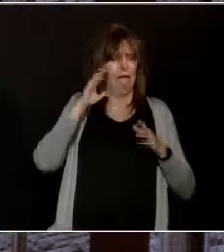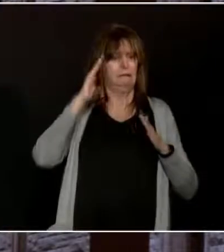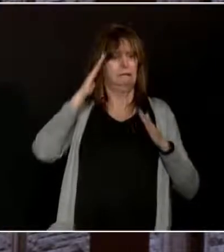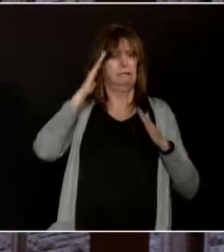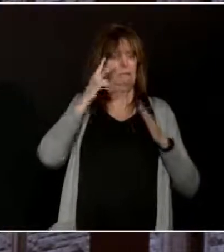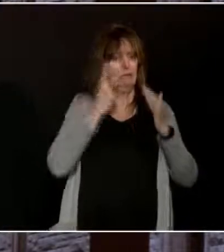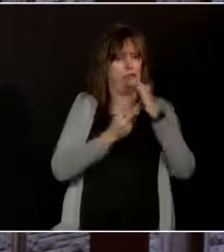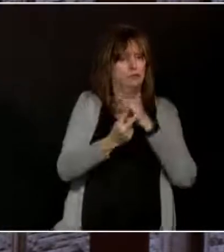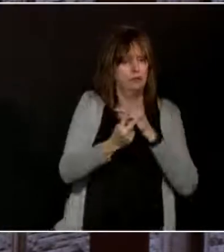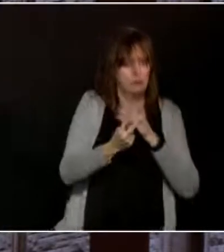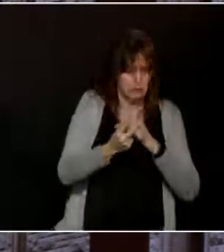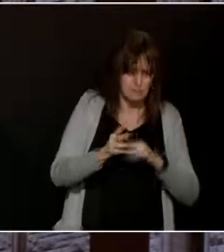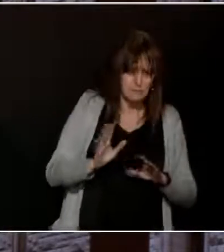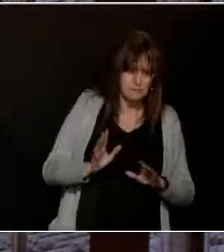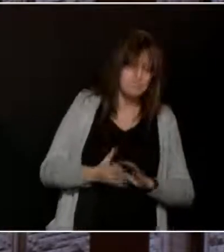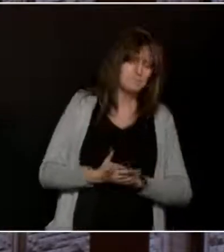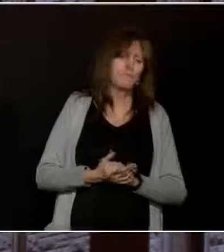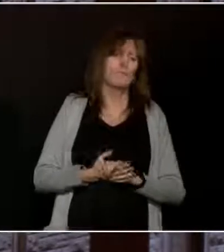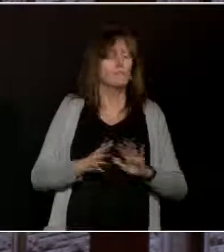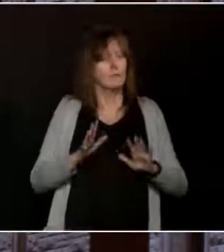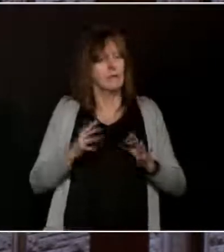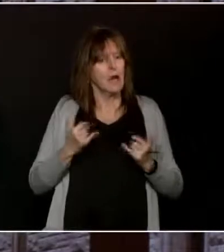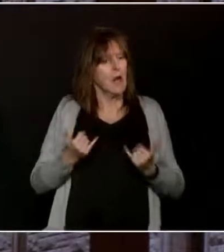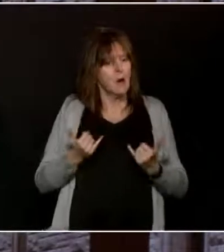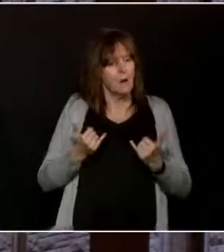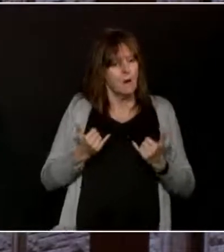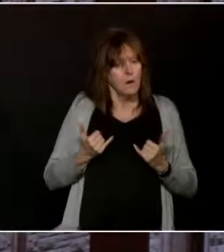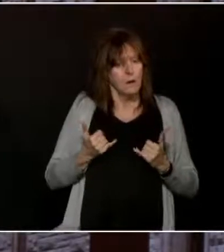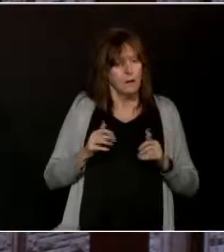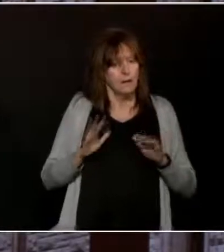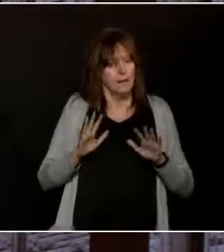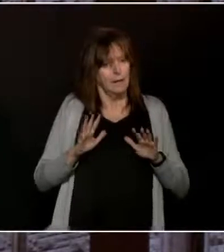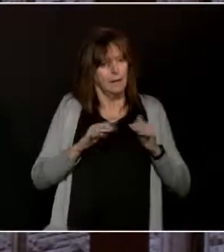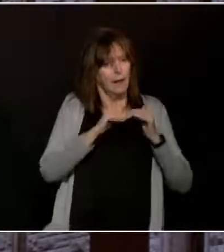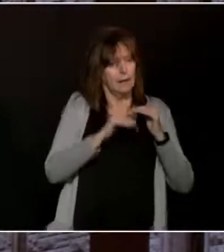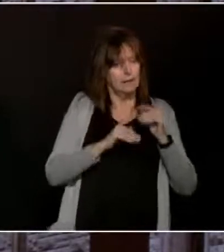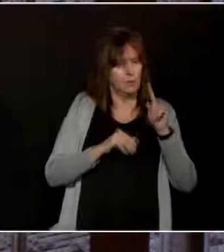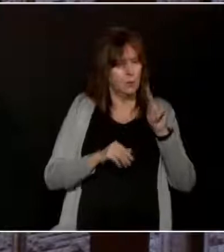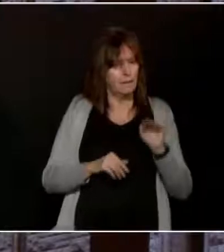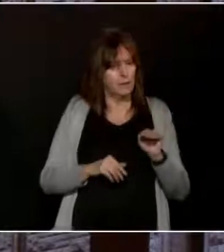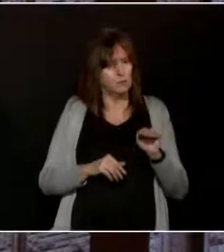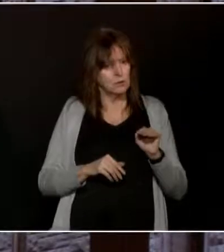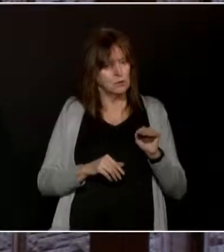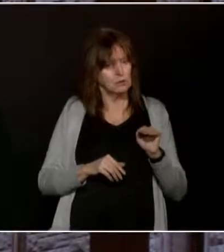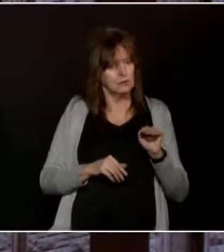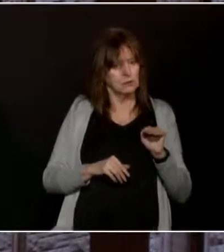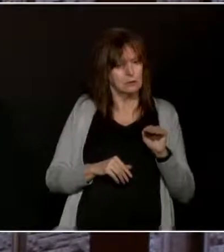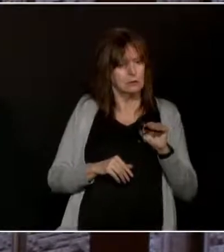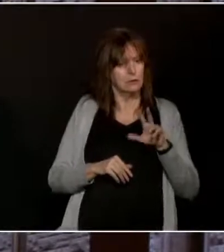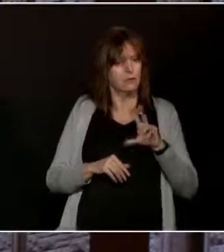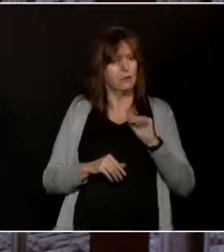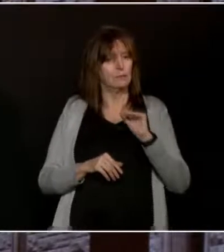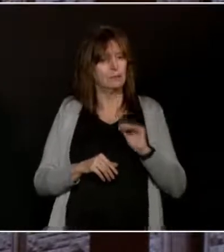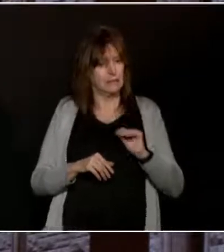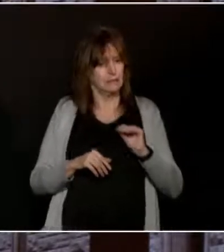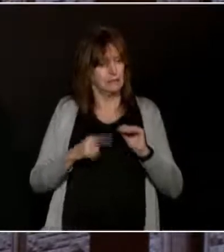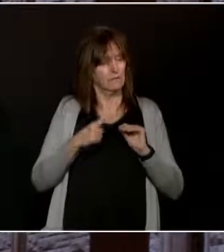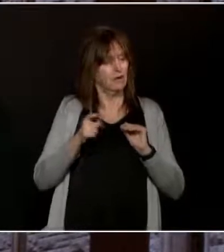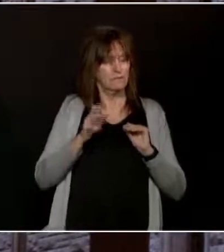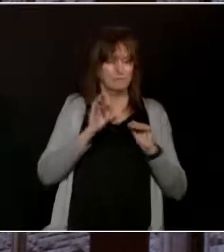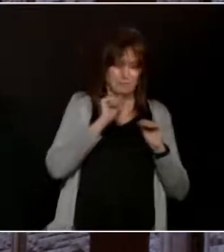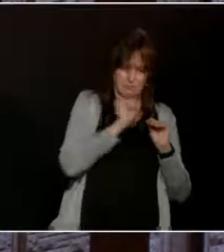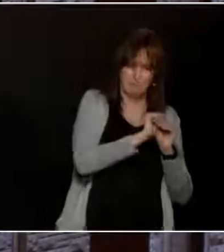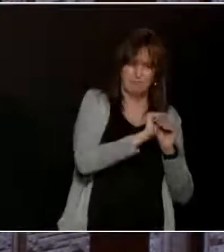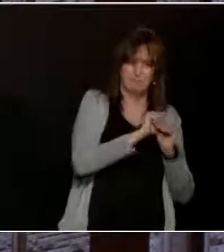in the 900 range, 1,900, you know that, as I said, 30% of those are variants of concern. If those weren't around, we'd probably be closer